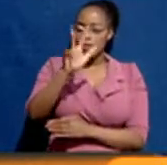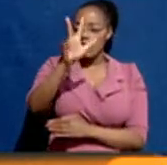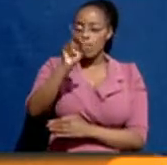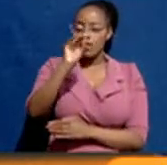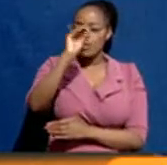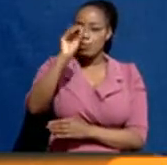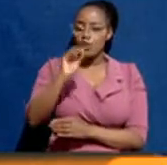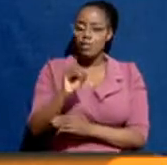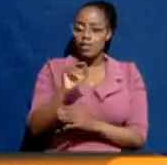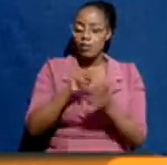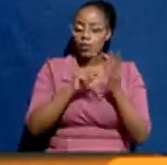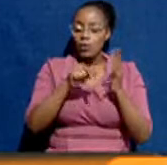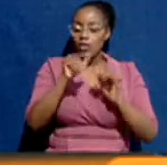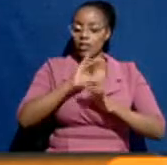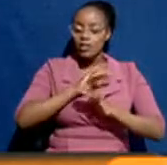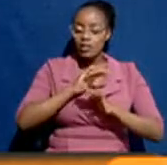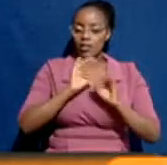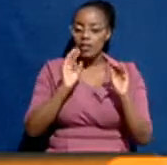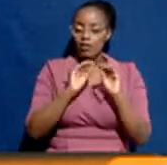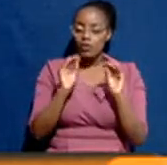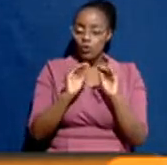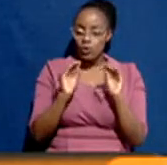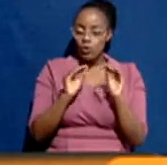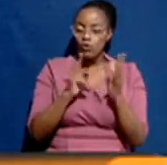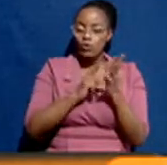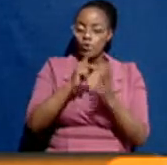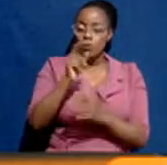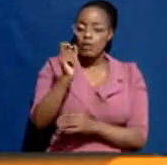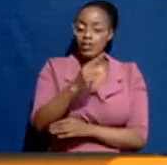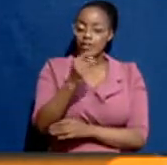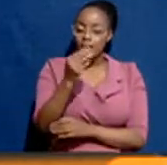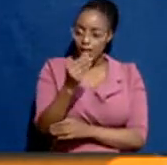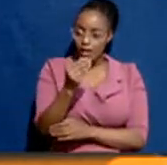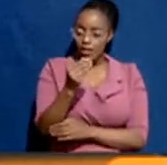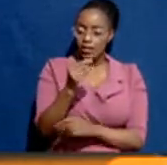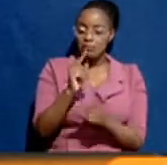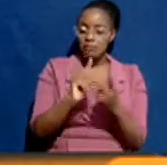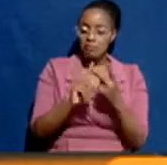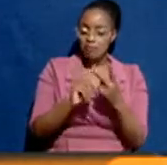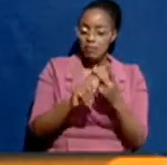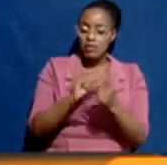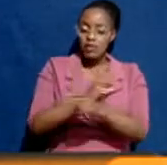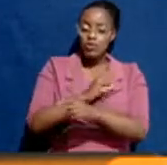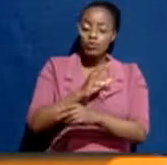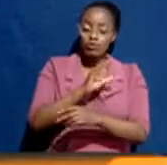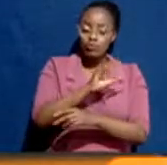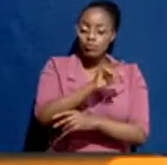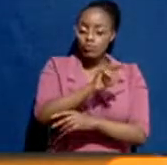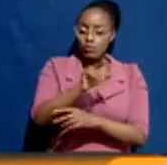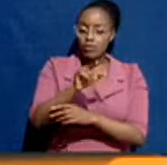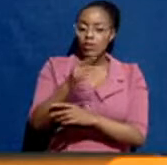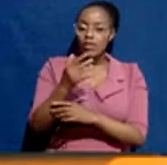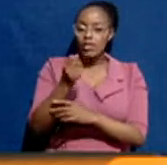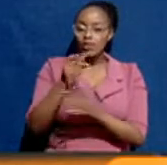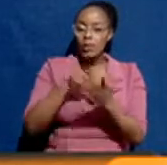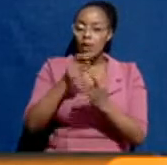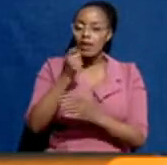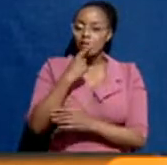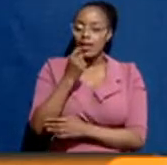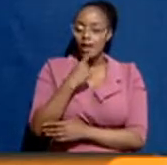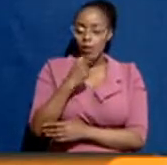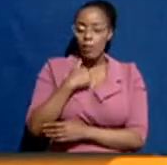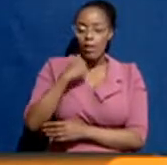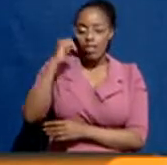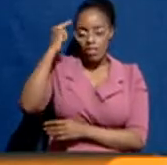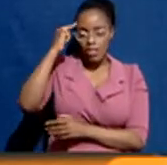30%. That is not enough to pay salaries, to equip the hospitals, to buy drugs. So I